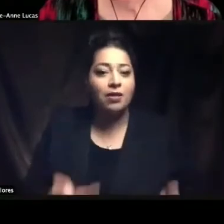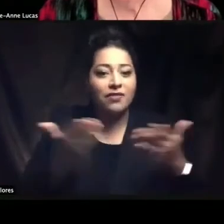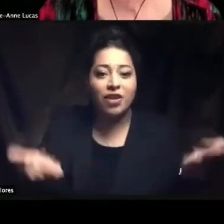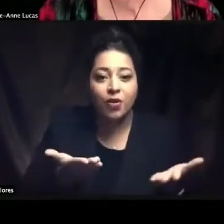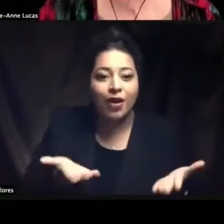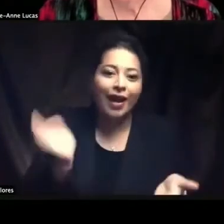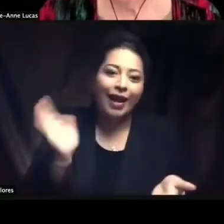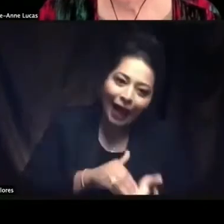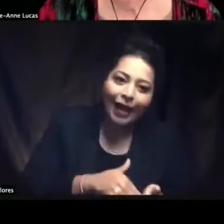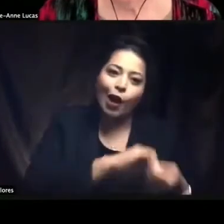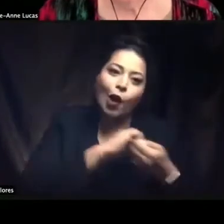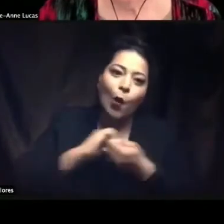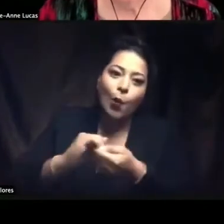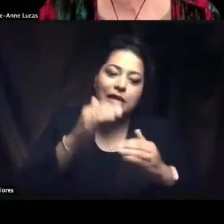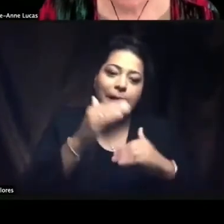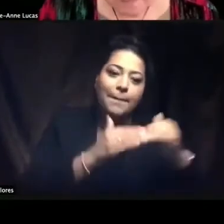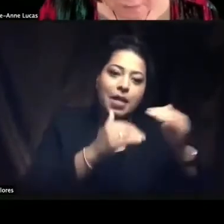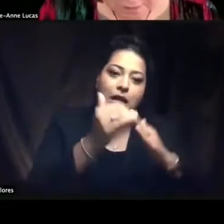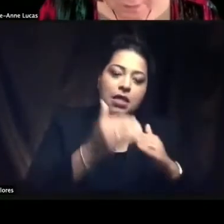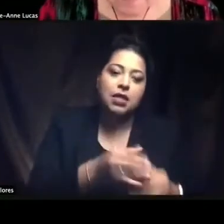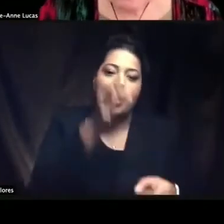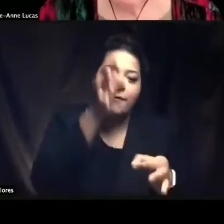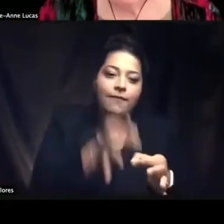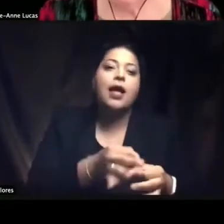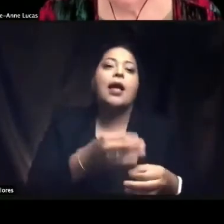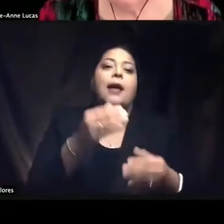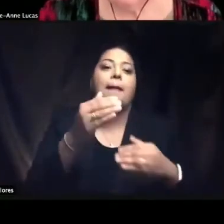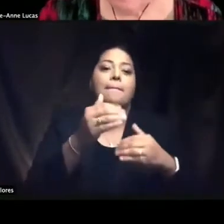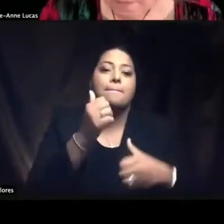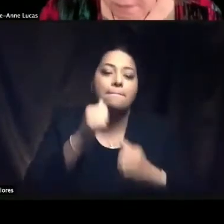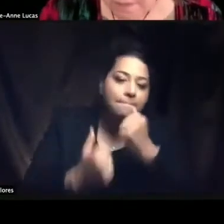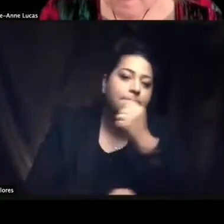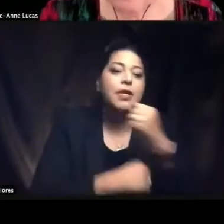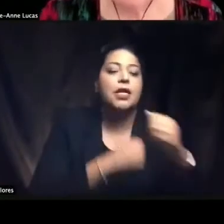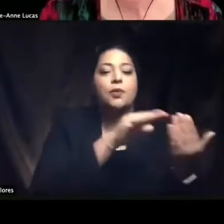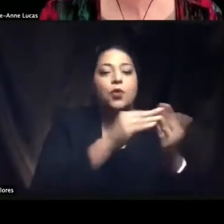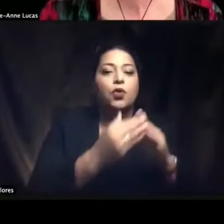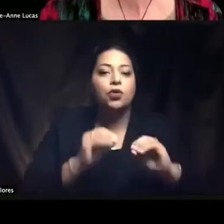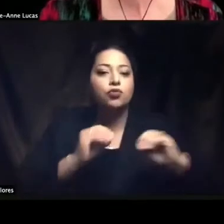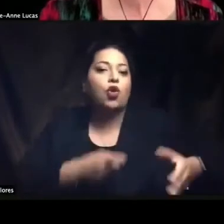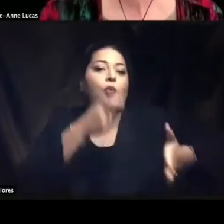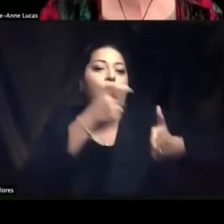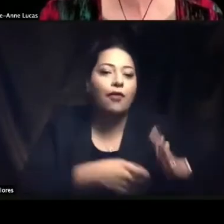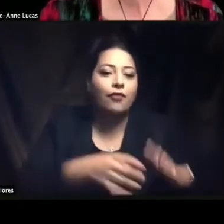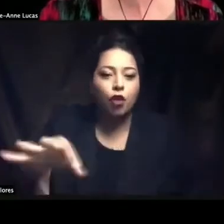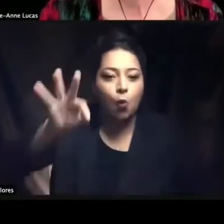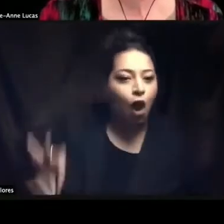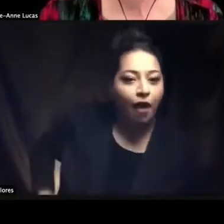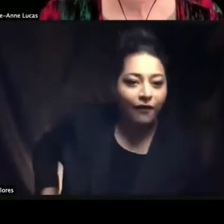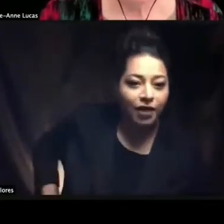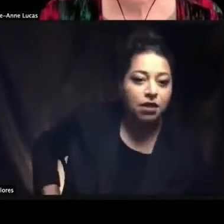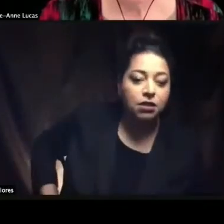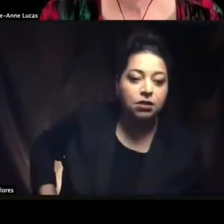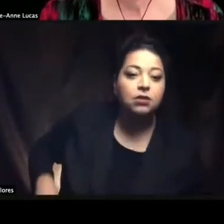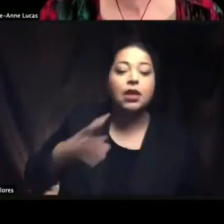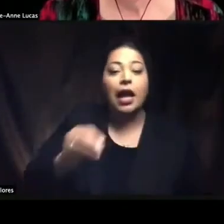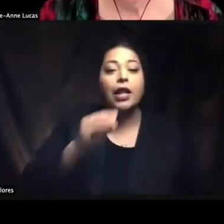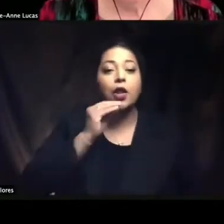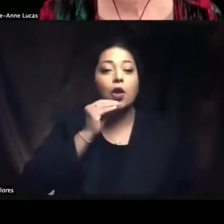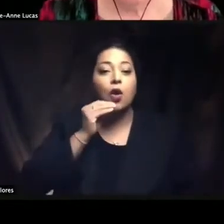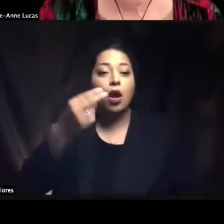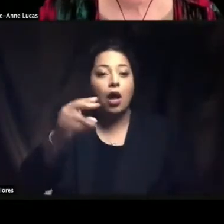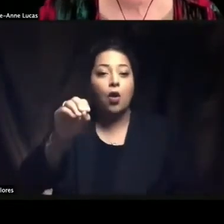Again, coalition building, faith-based community, nonprofits, all the different entities, and empower them, homeowner association,